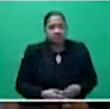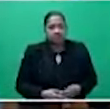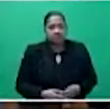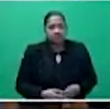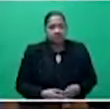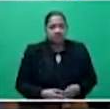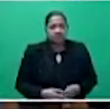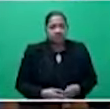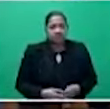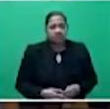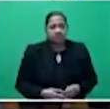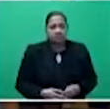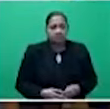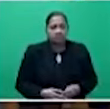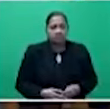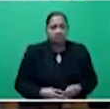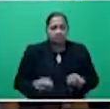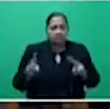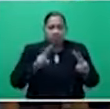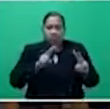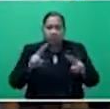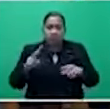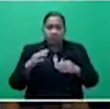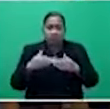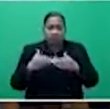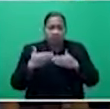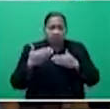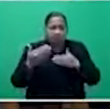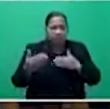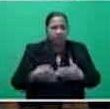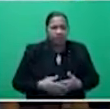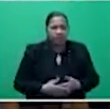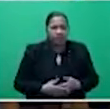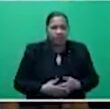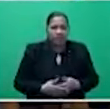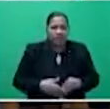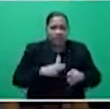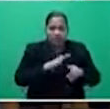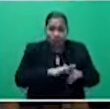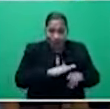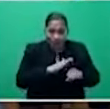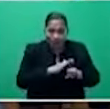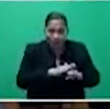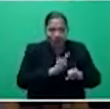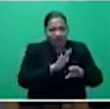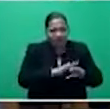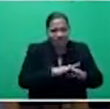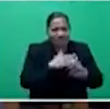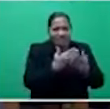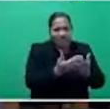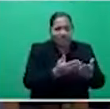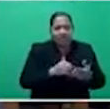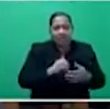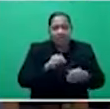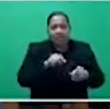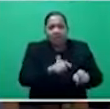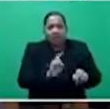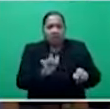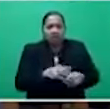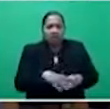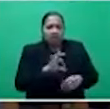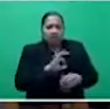looking beyond bribery, the misuse of personal connections. You know, these NFP people always go on about personal connections. Bribery is not the only